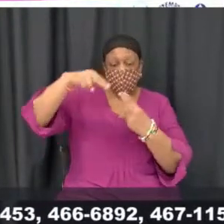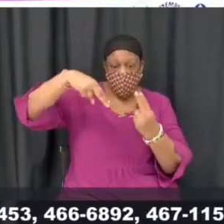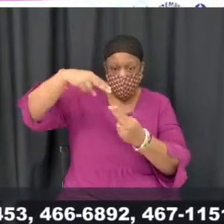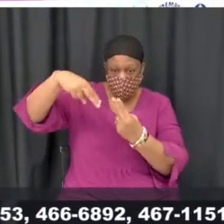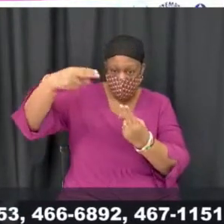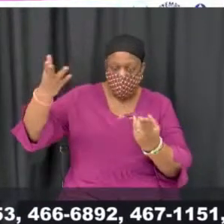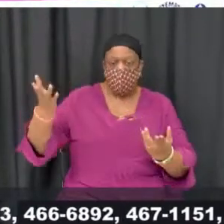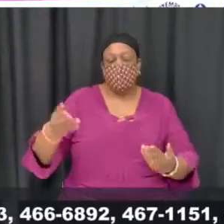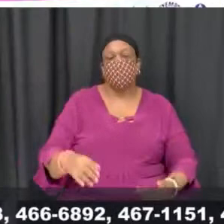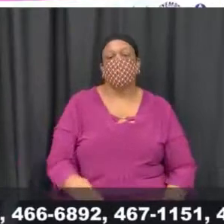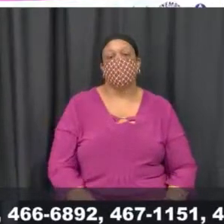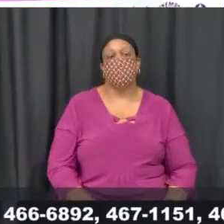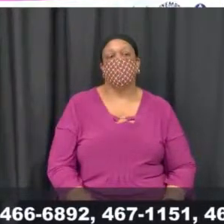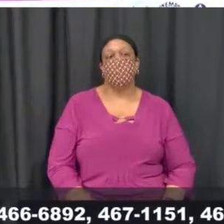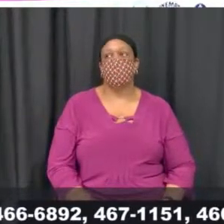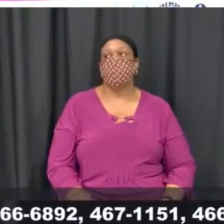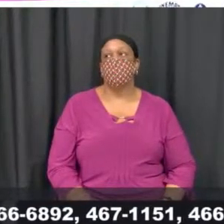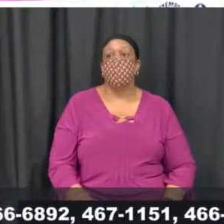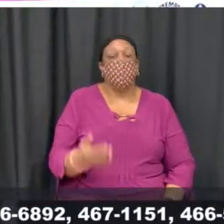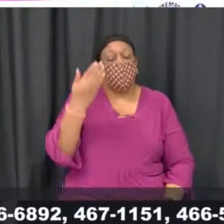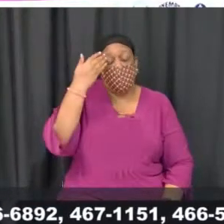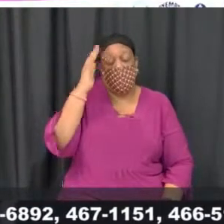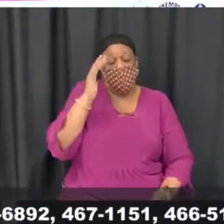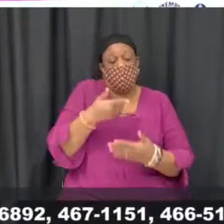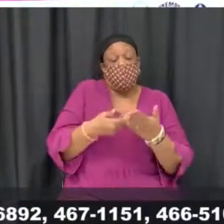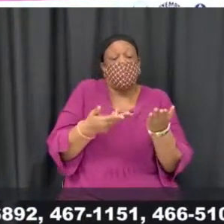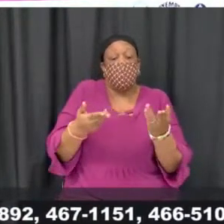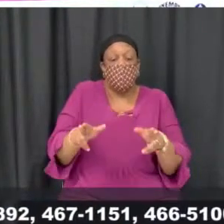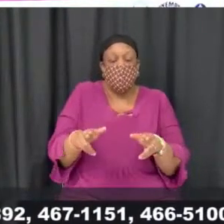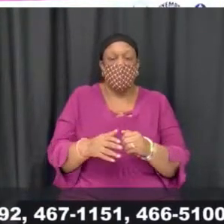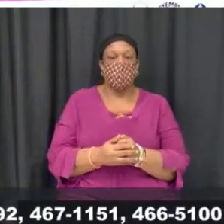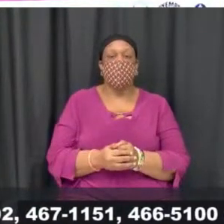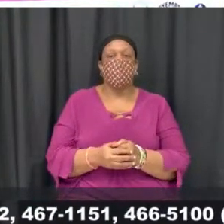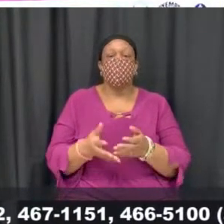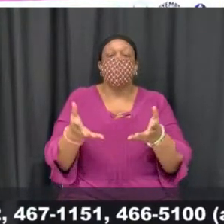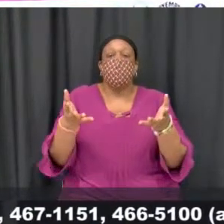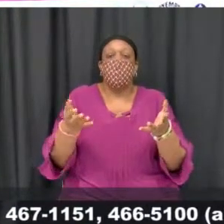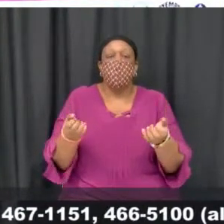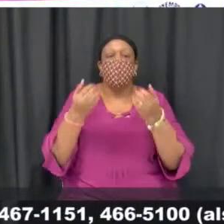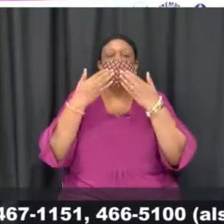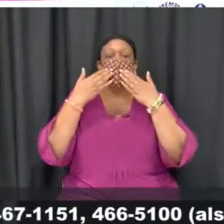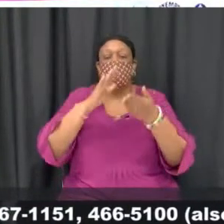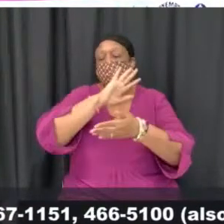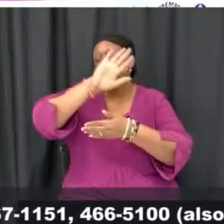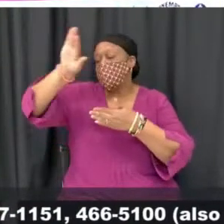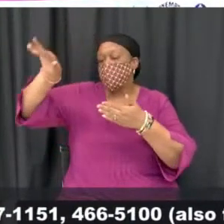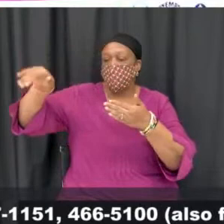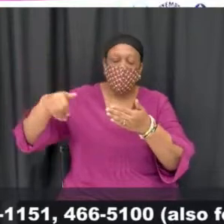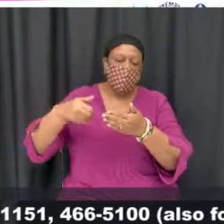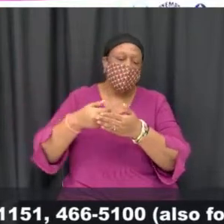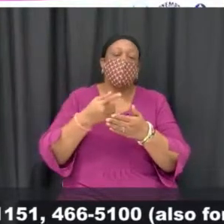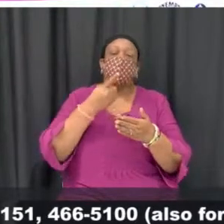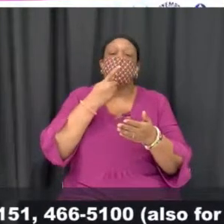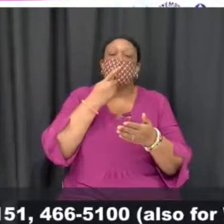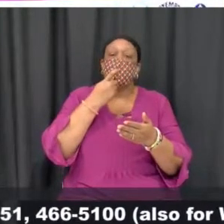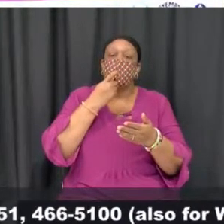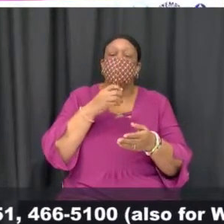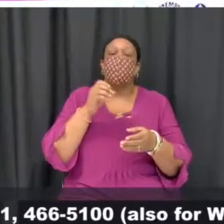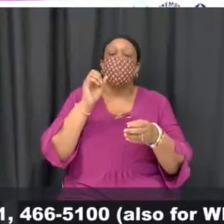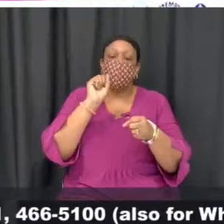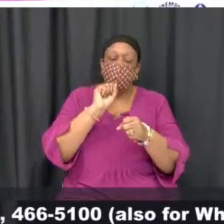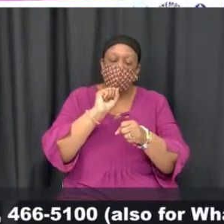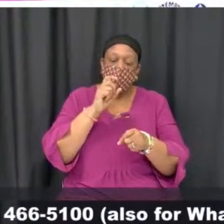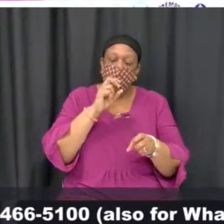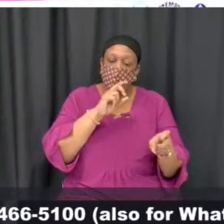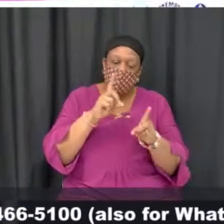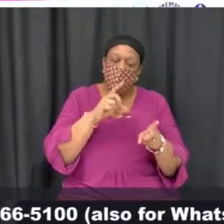to commend and thank everyone for their good discipline, order, and contribution to the lockdowns period that